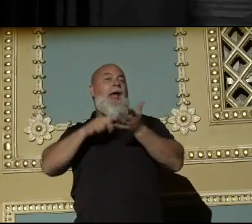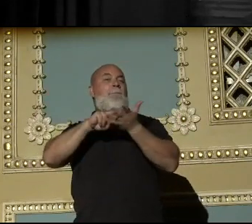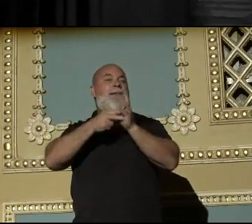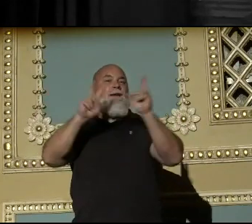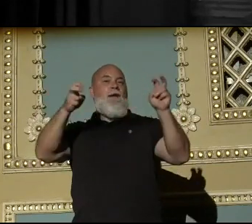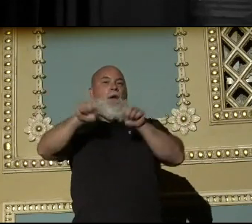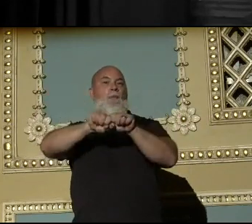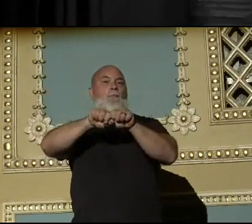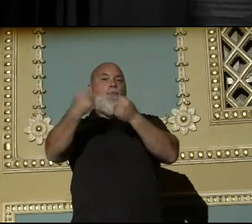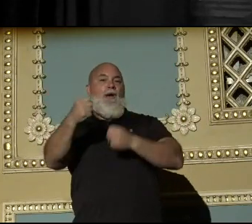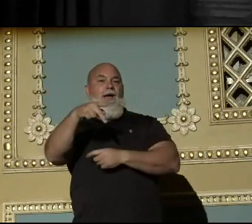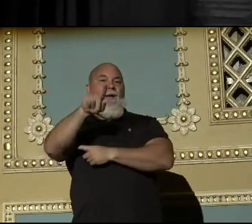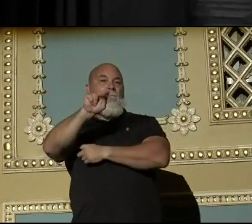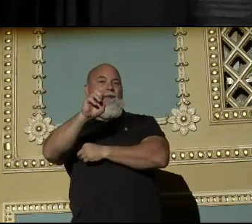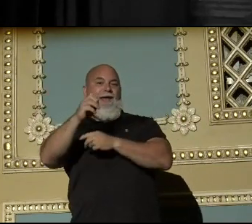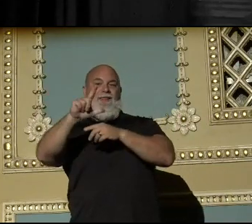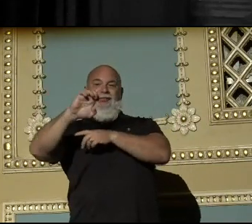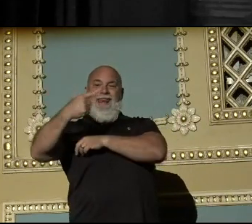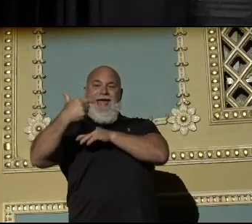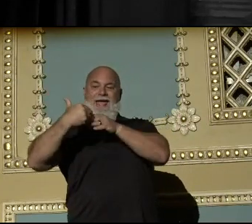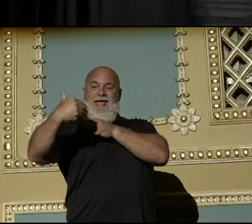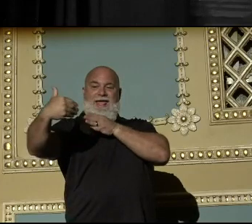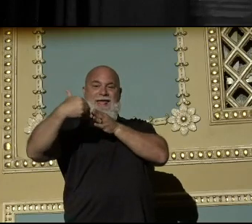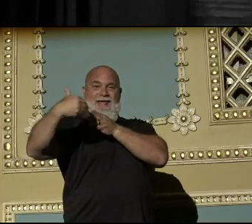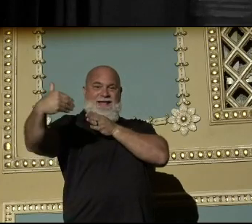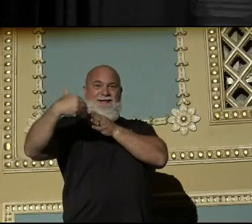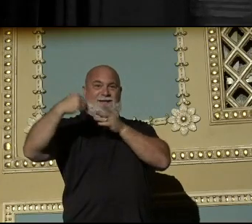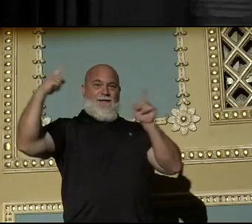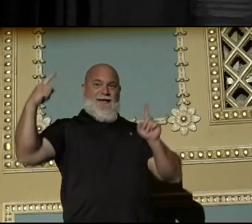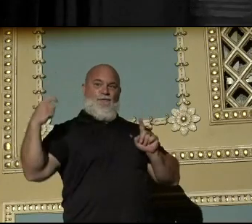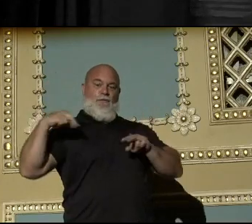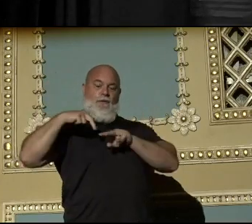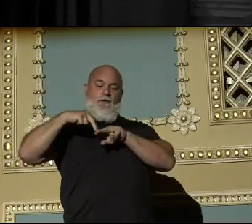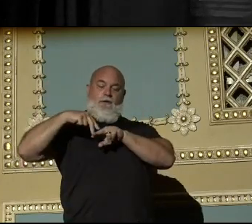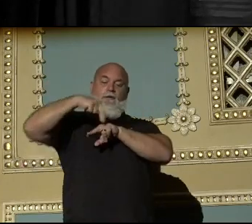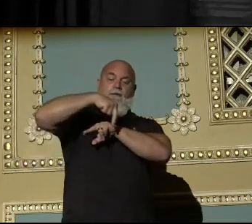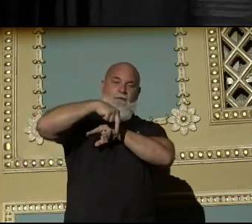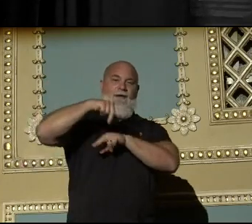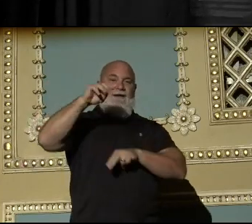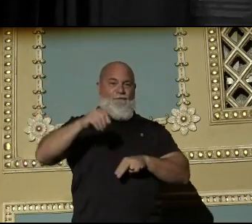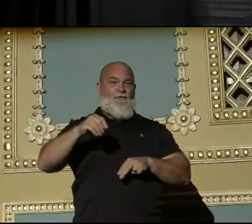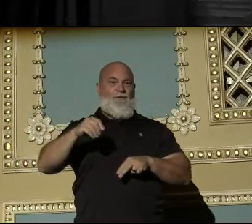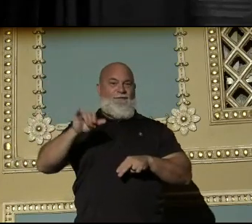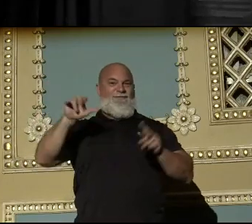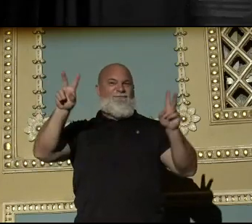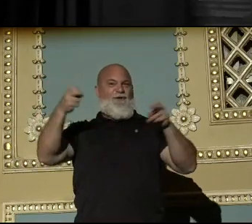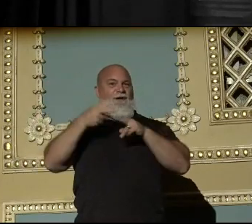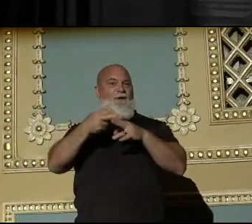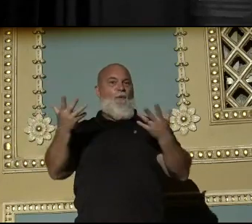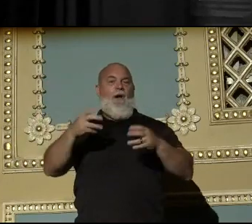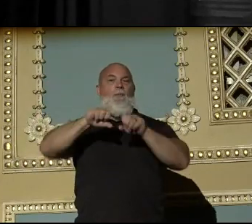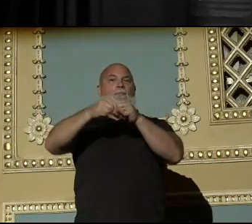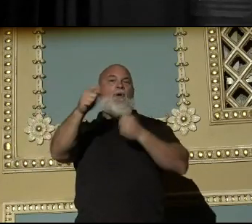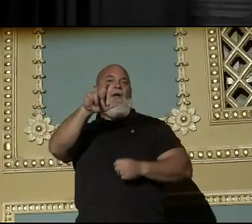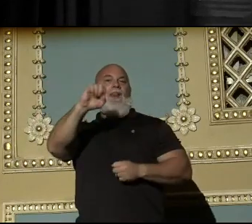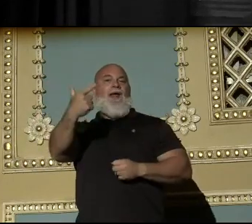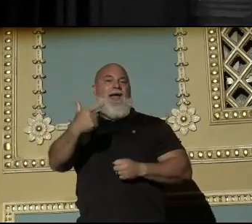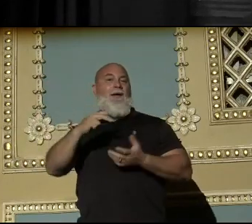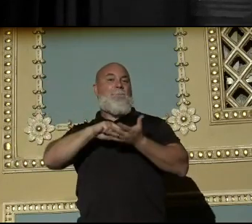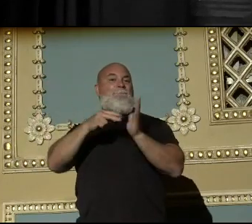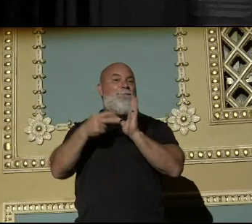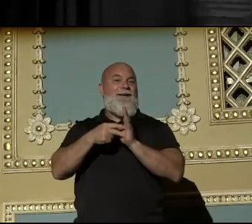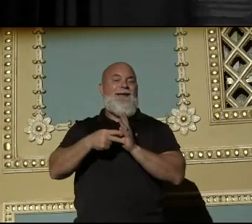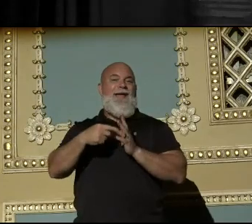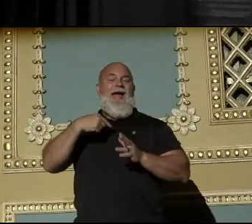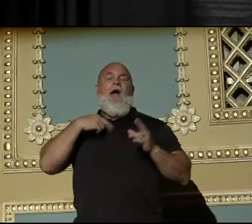the legs that lined the side of the stage. Therefore the phrase, break a leg, meaning, I hope